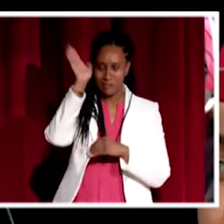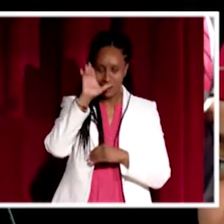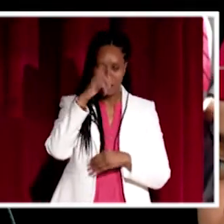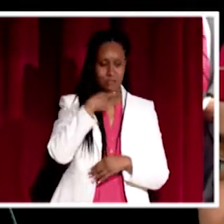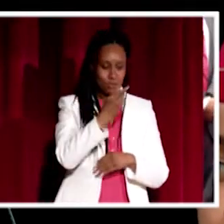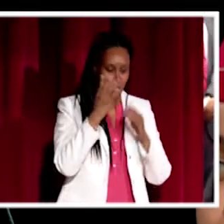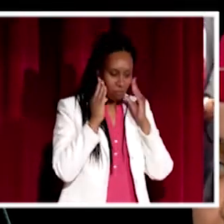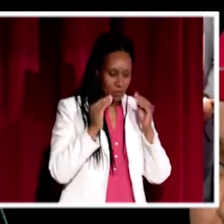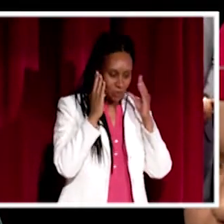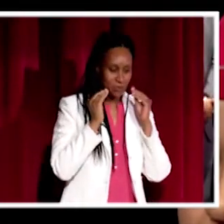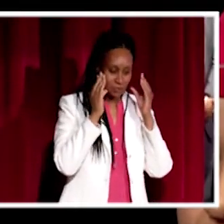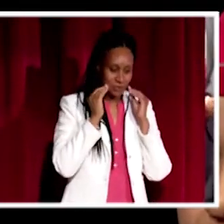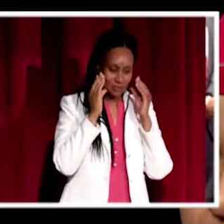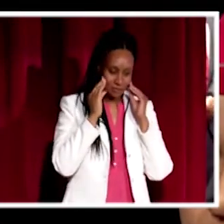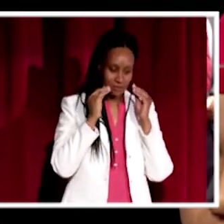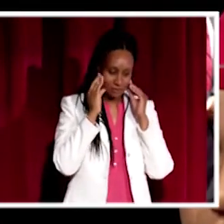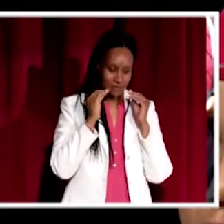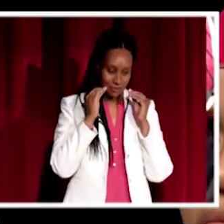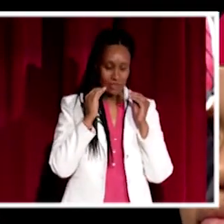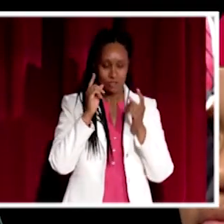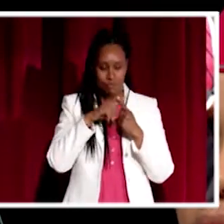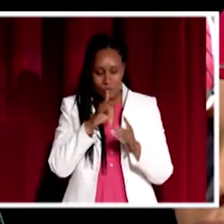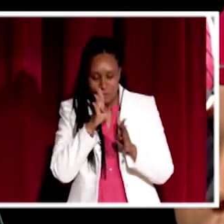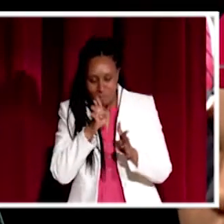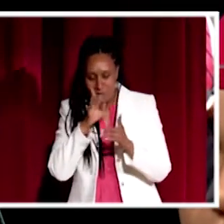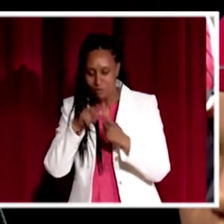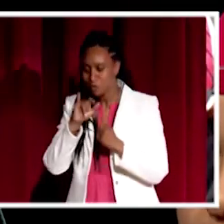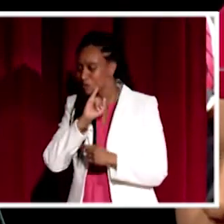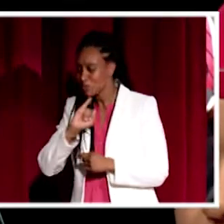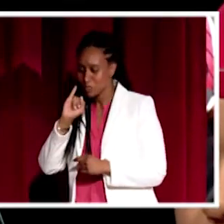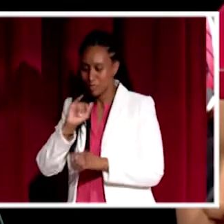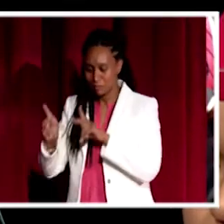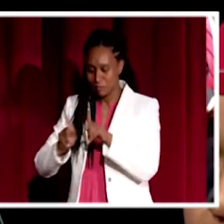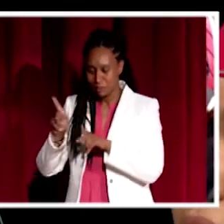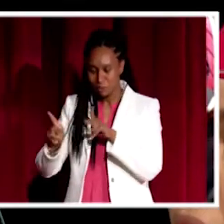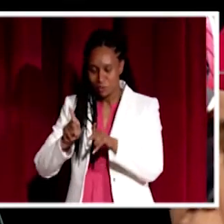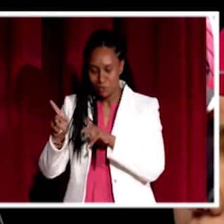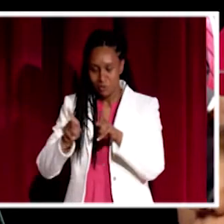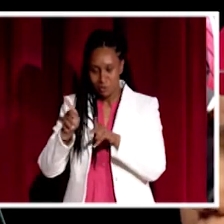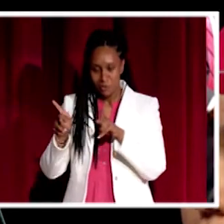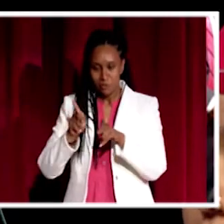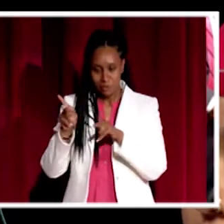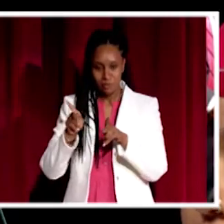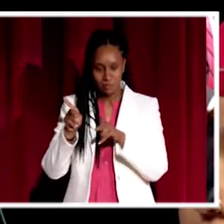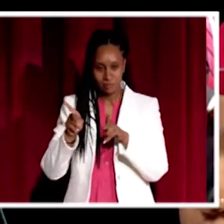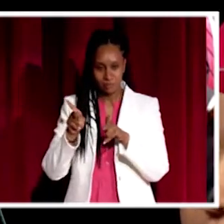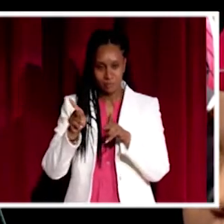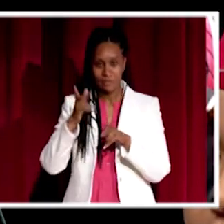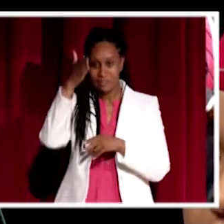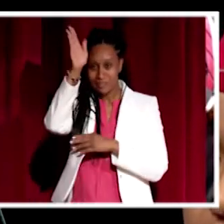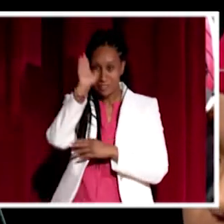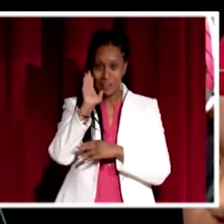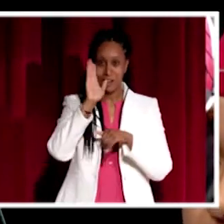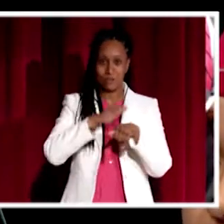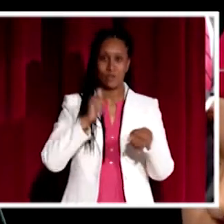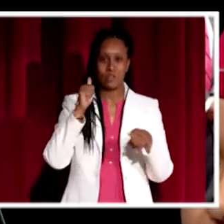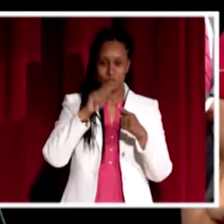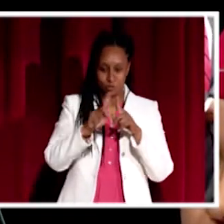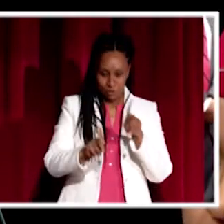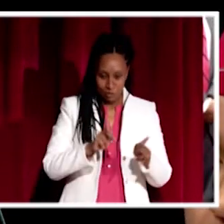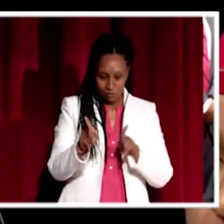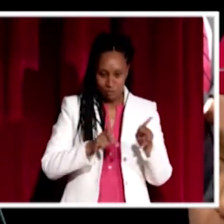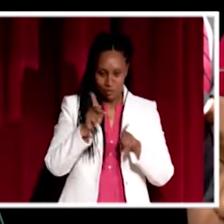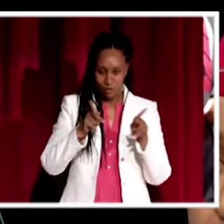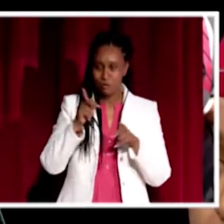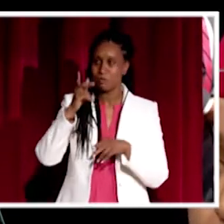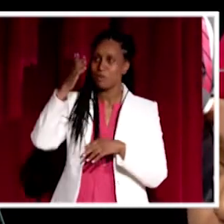told Moses, Daber el Bnei Yisrael, speak to the Israelite people. Vayikra, God called out to the people.